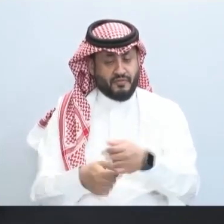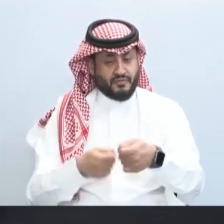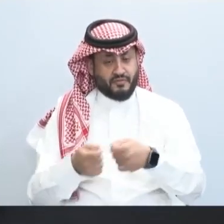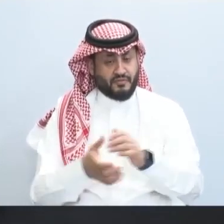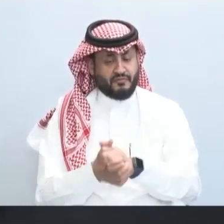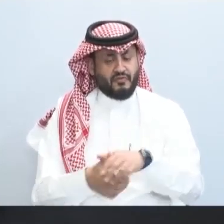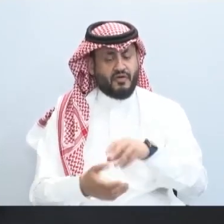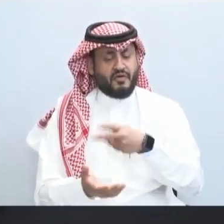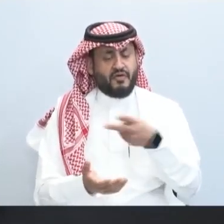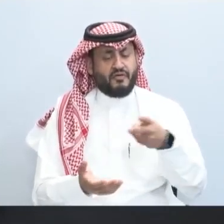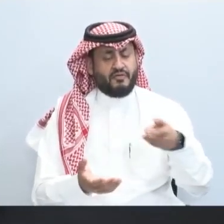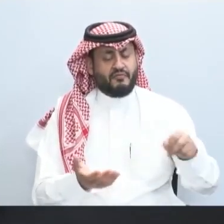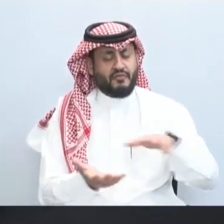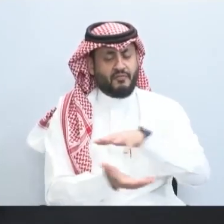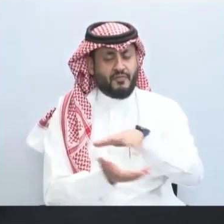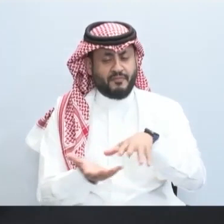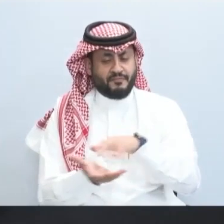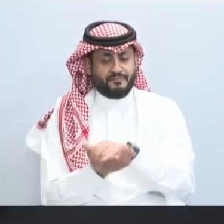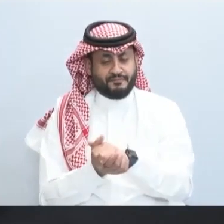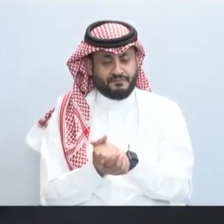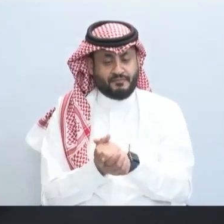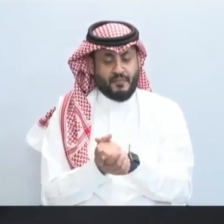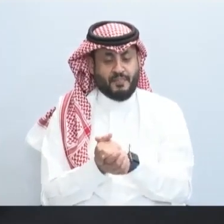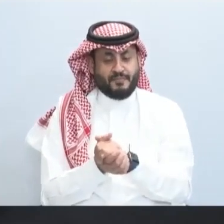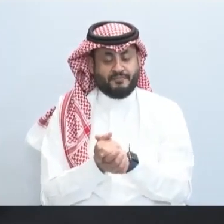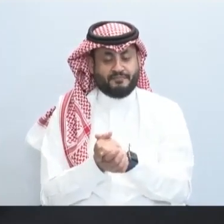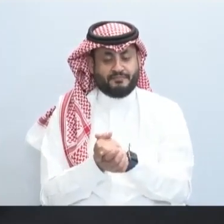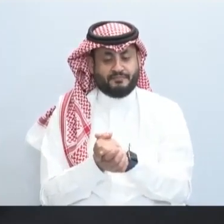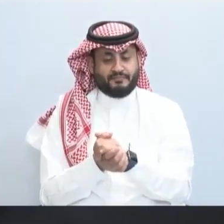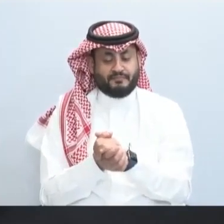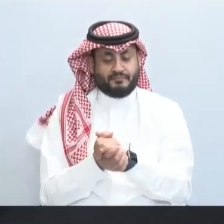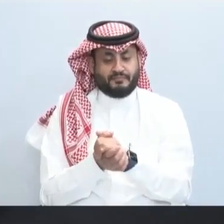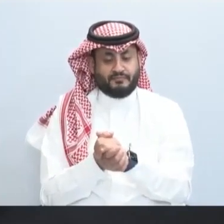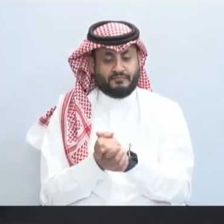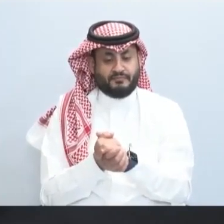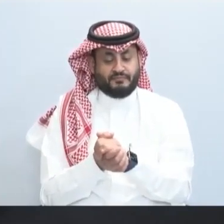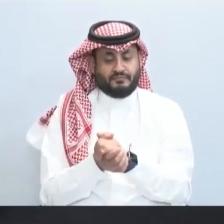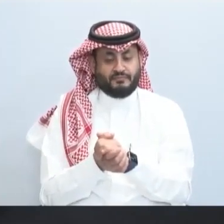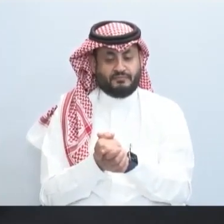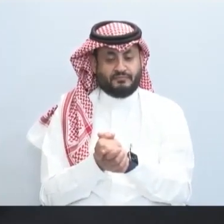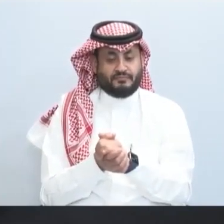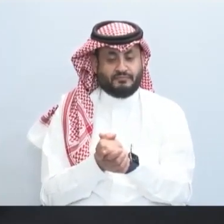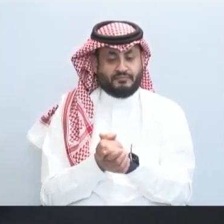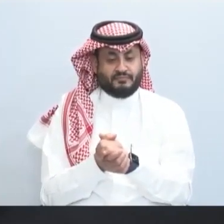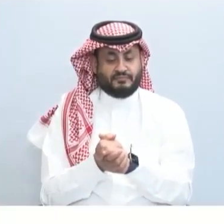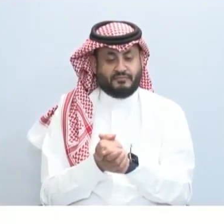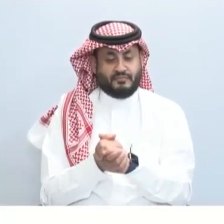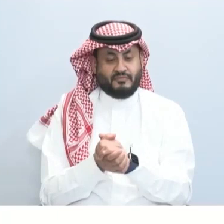from different parts of the globe, different parts of the world.